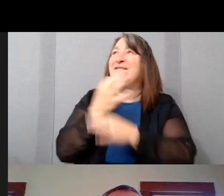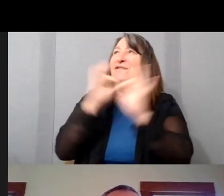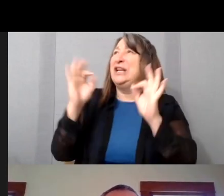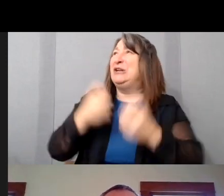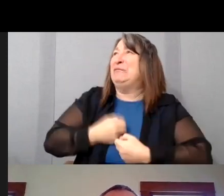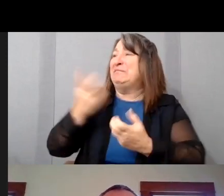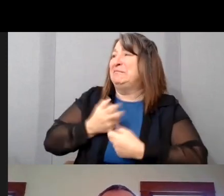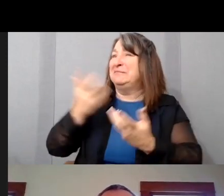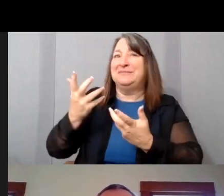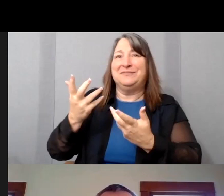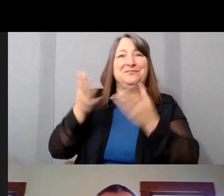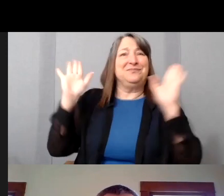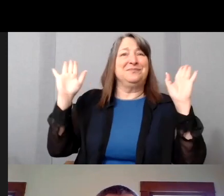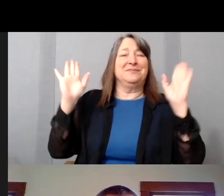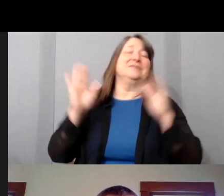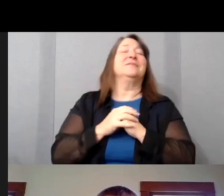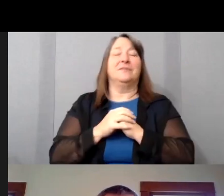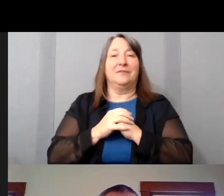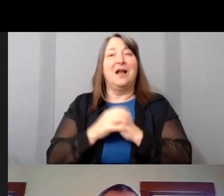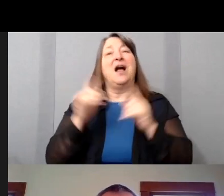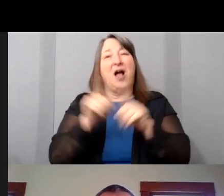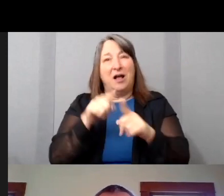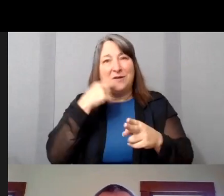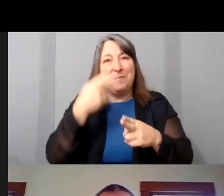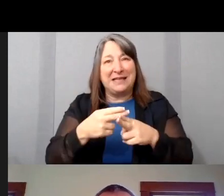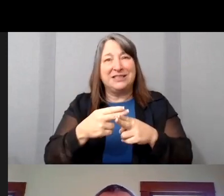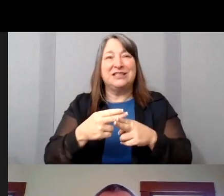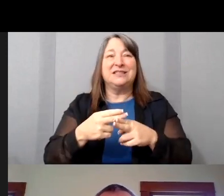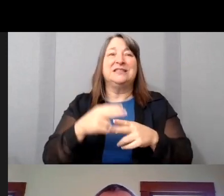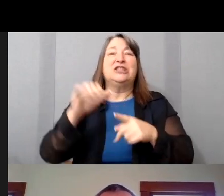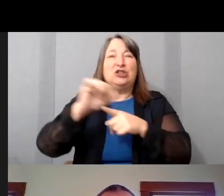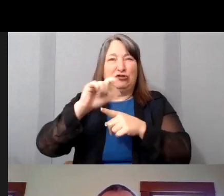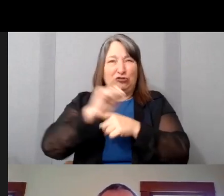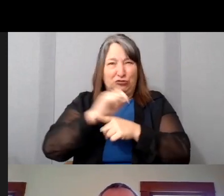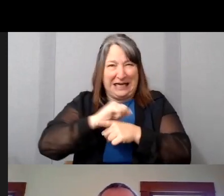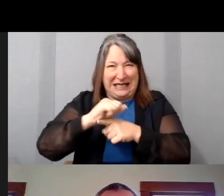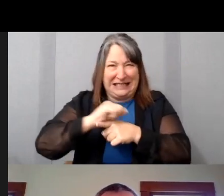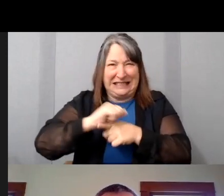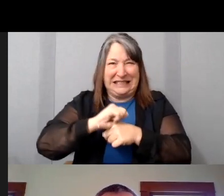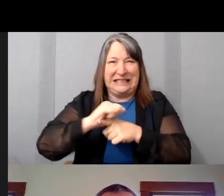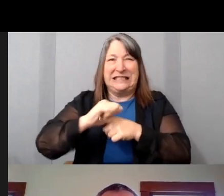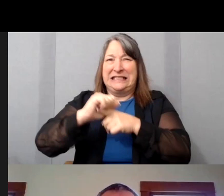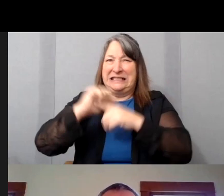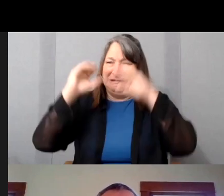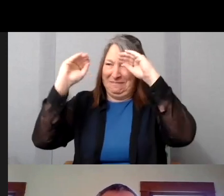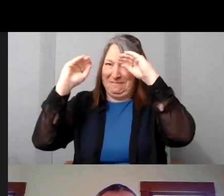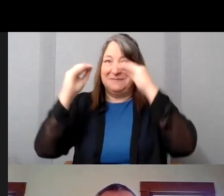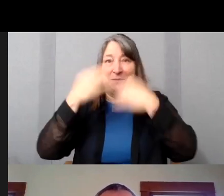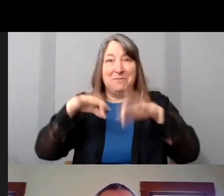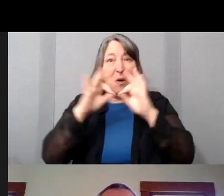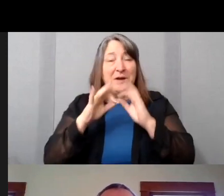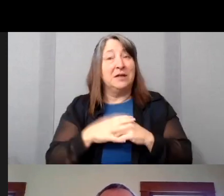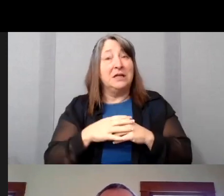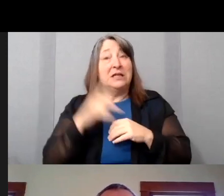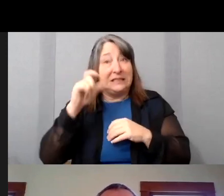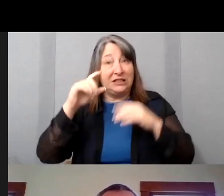well. I already mentioned the importance of training, so I won't reiterate it here, but not only do you need to train them to be good mentors, you